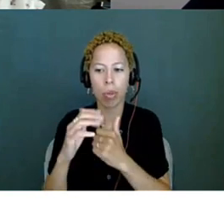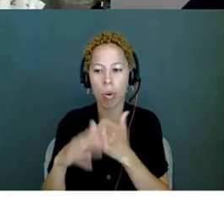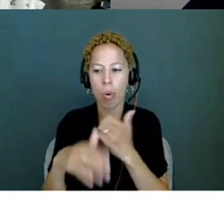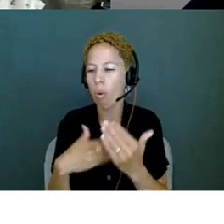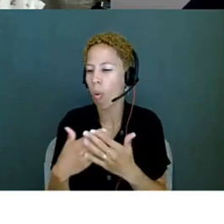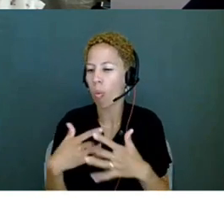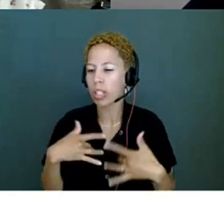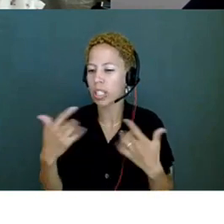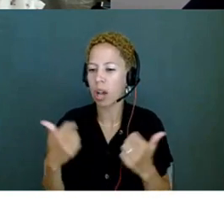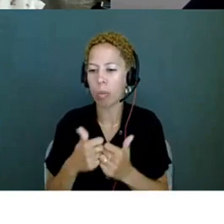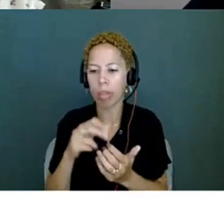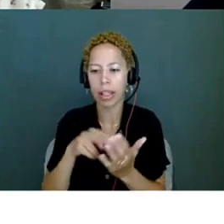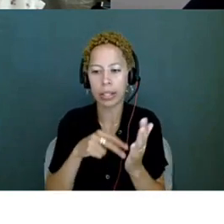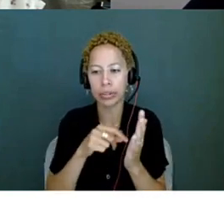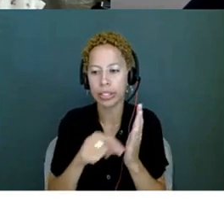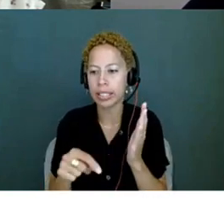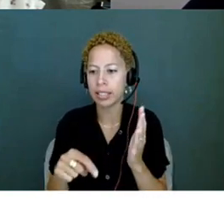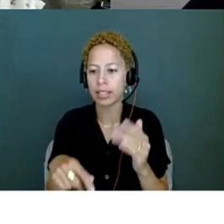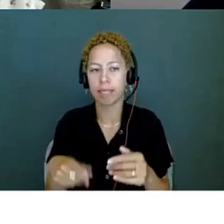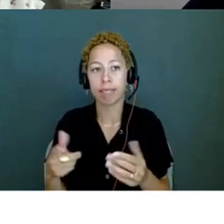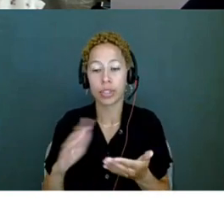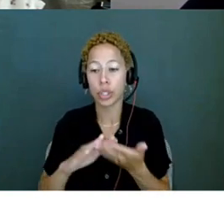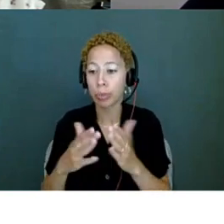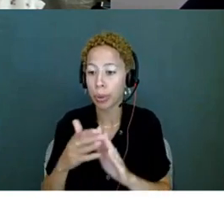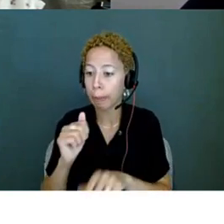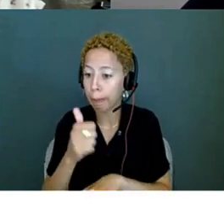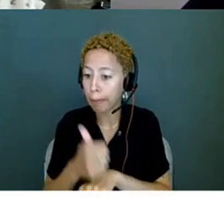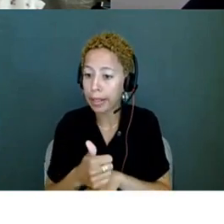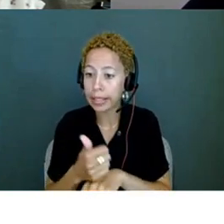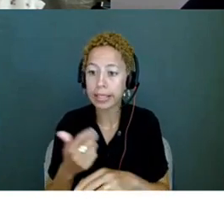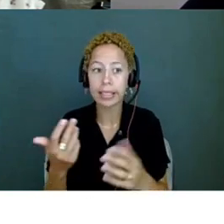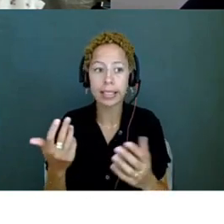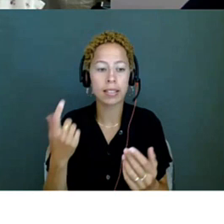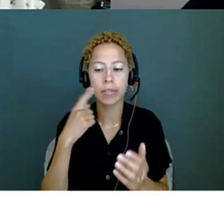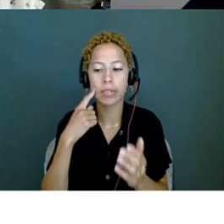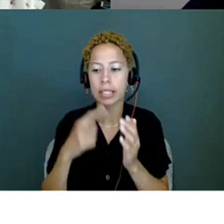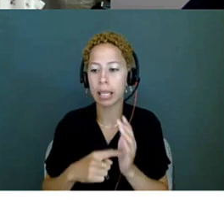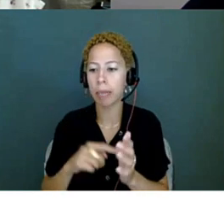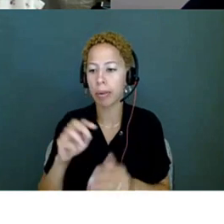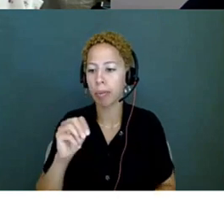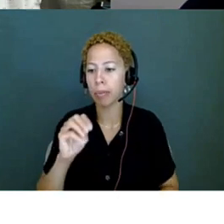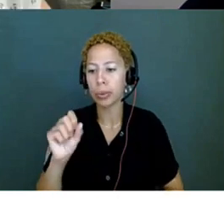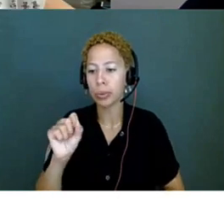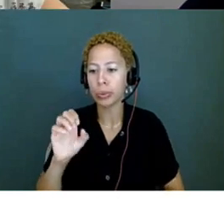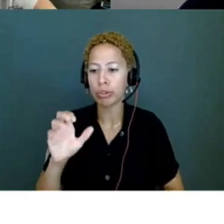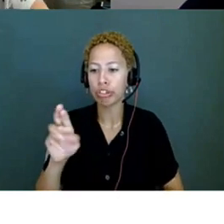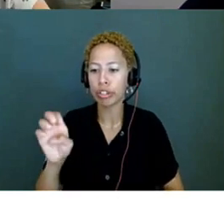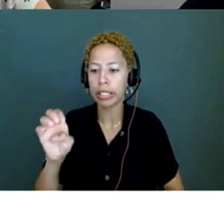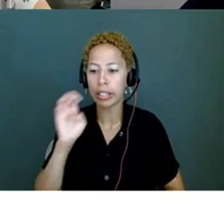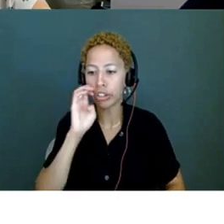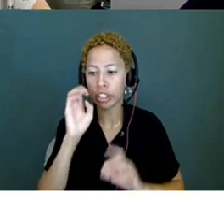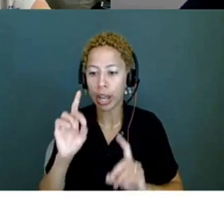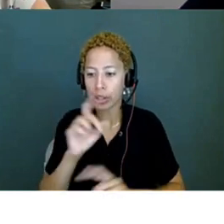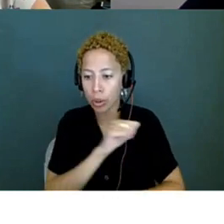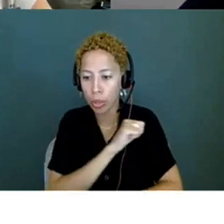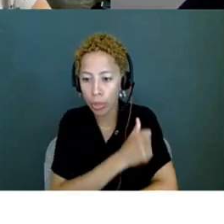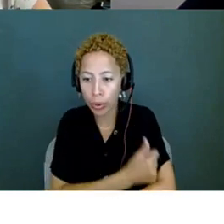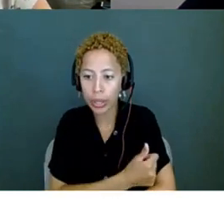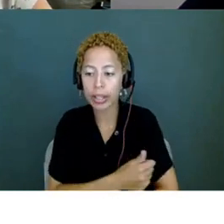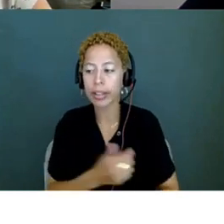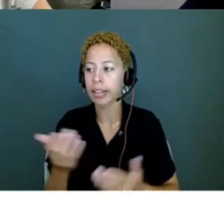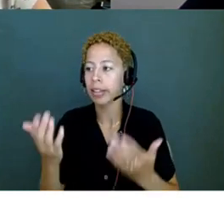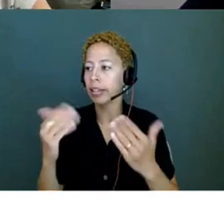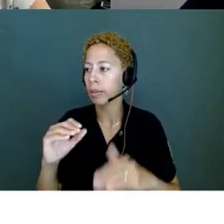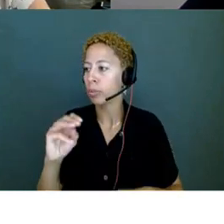this can include things that are community-based, like Moose Cree Education Authority, Moose Cree Employment